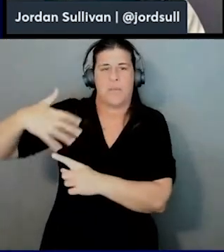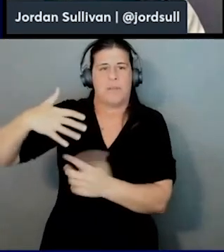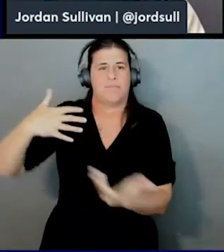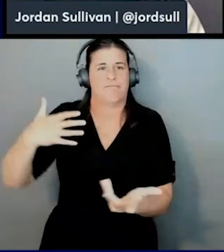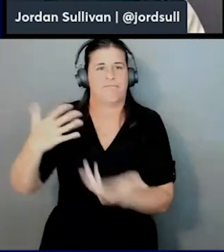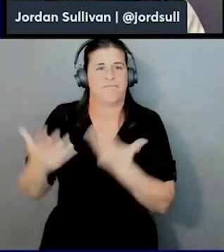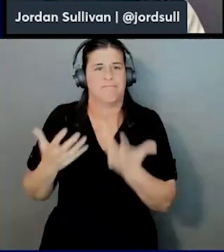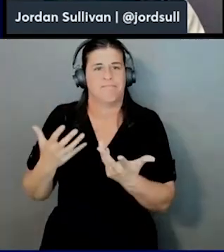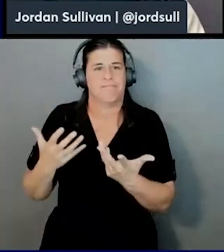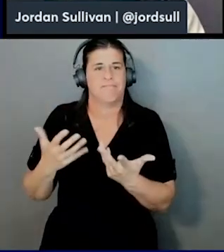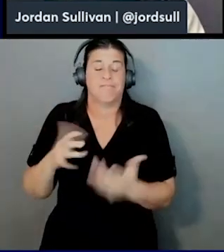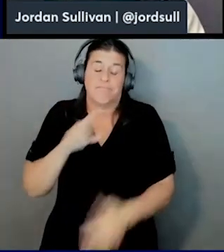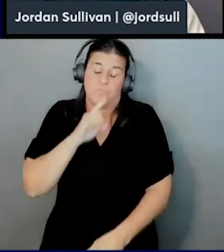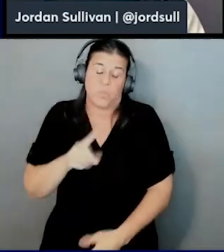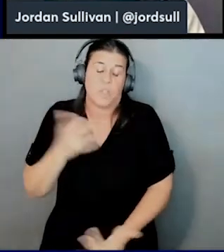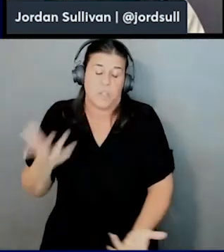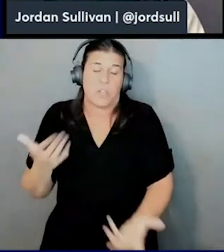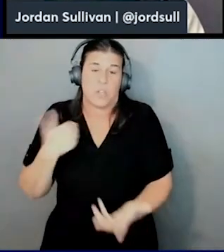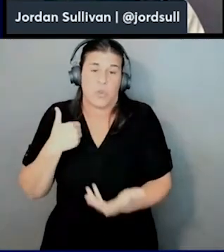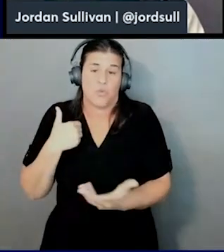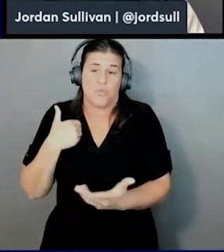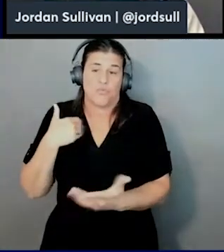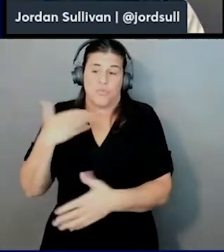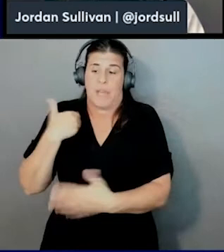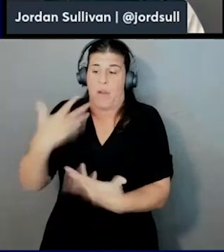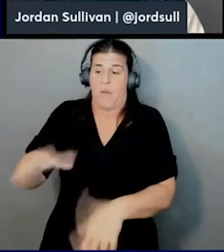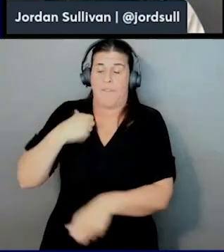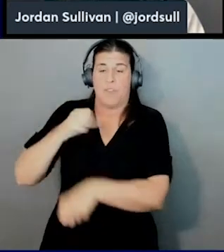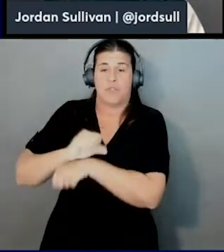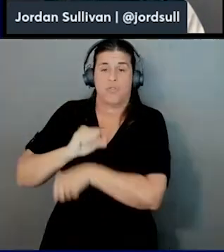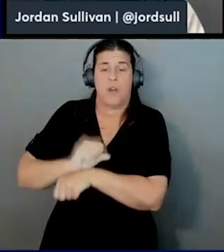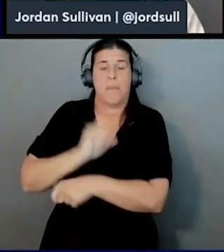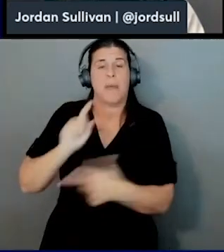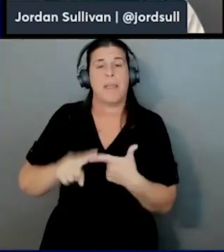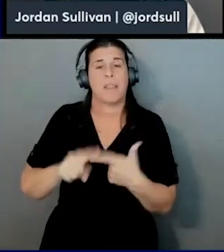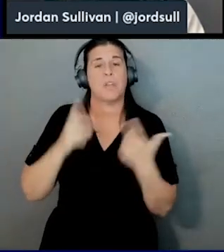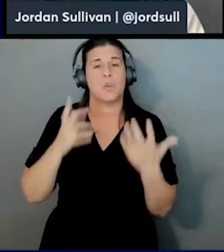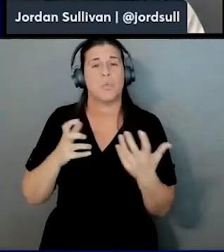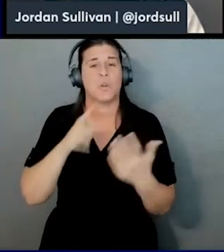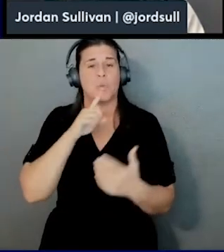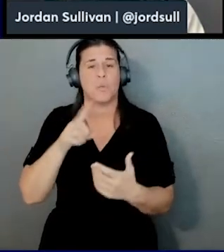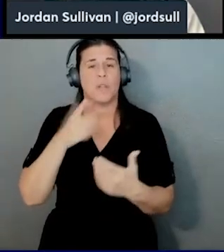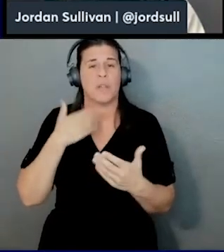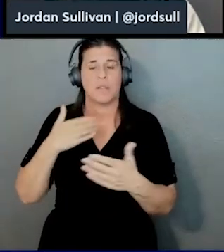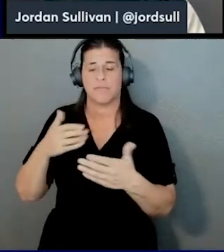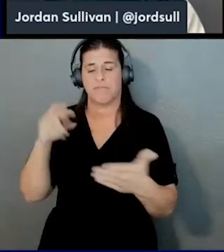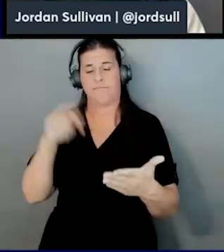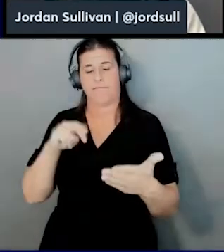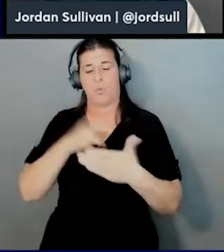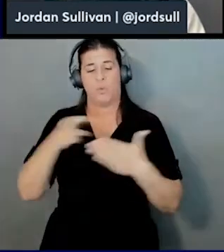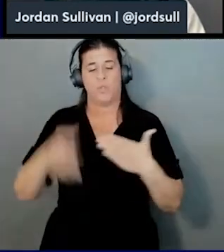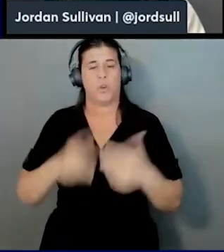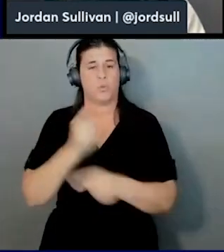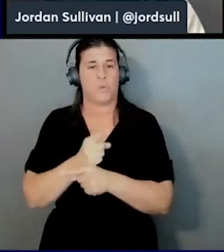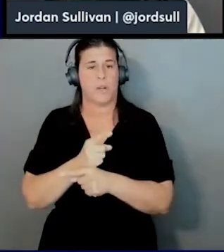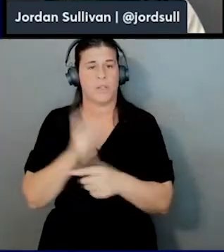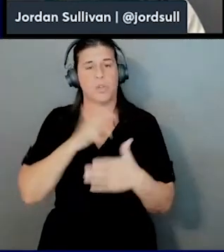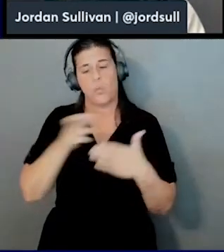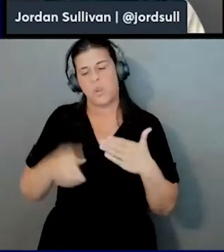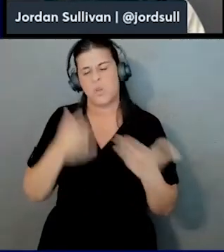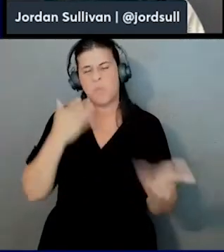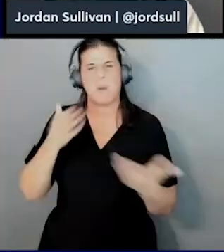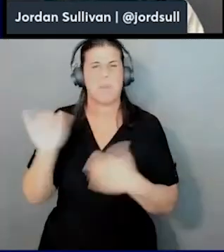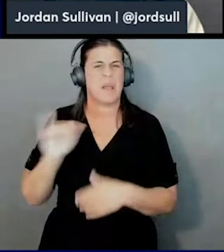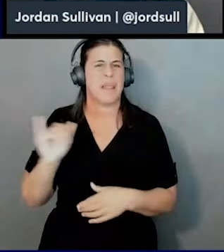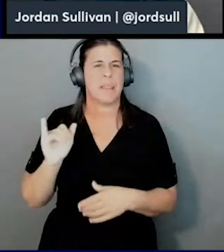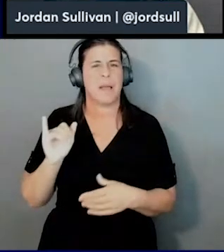Yeah, basically you get the job and you want to like, get the results, right? So results probably it's like counts